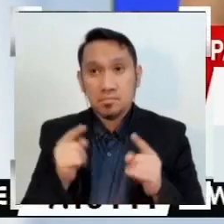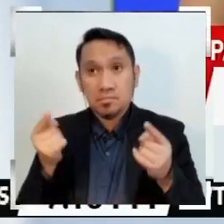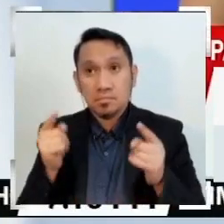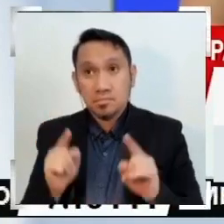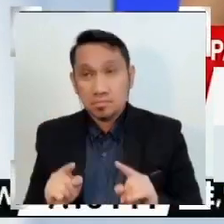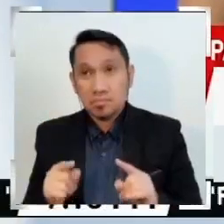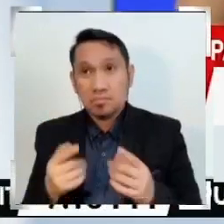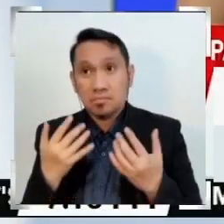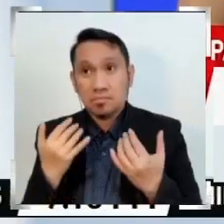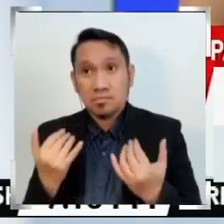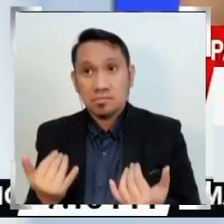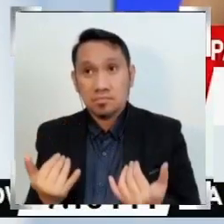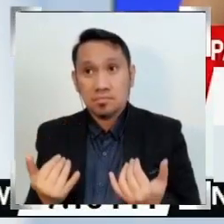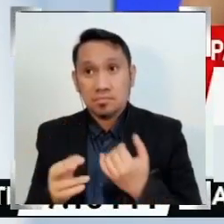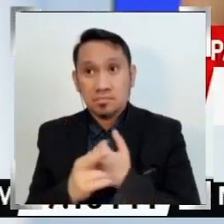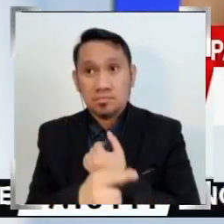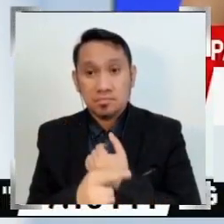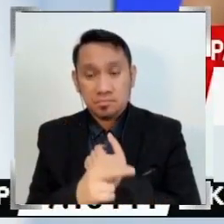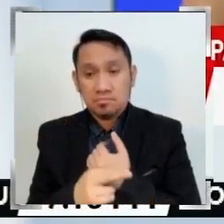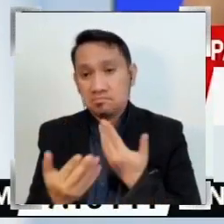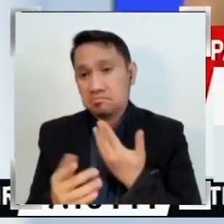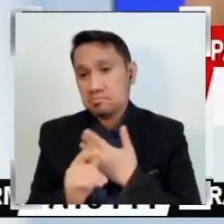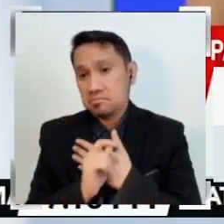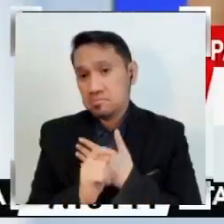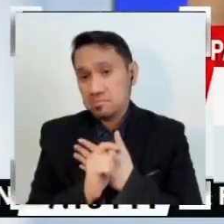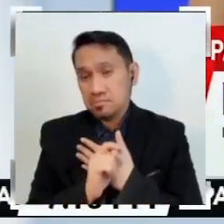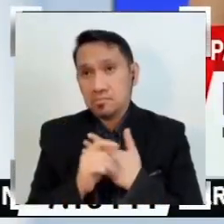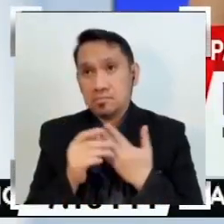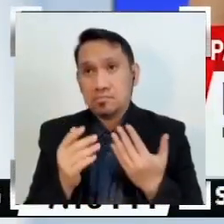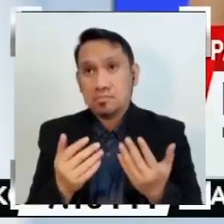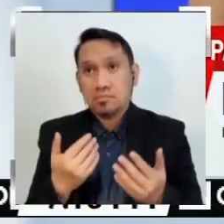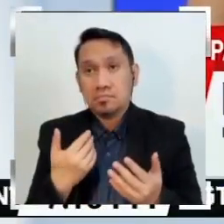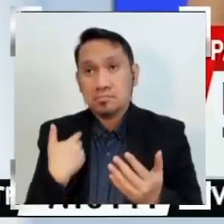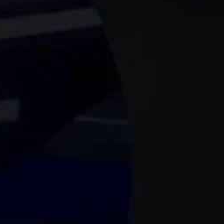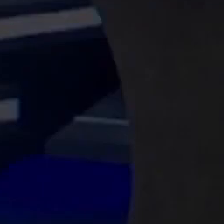moment, tentatively it has been set for August.